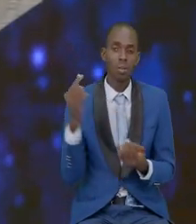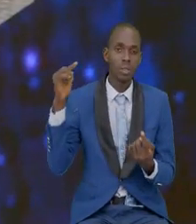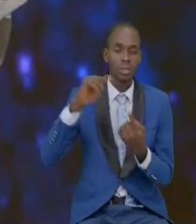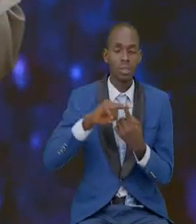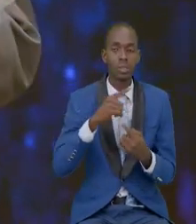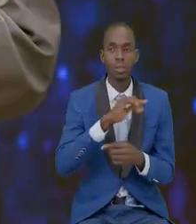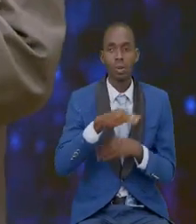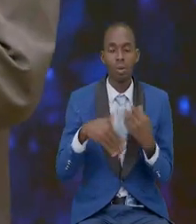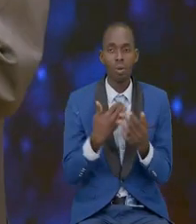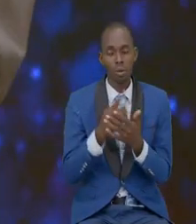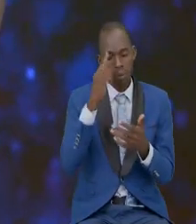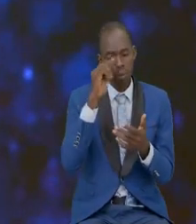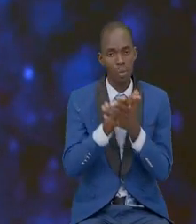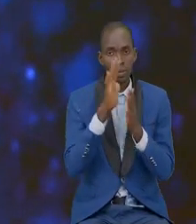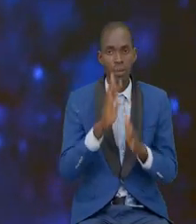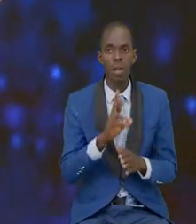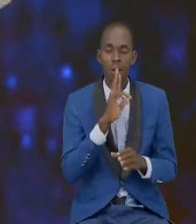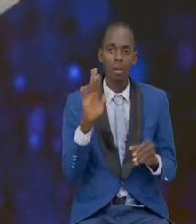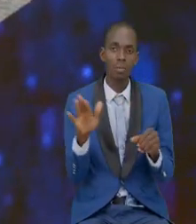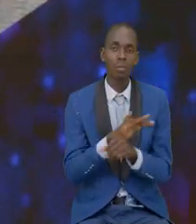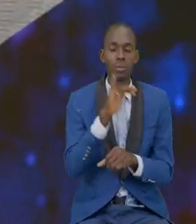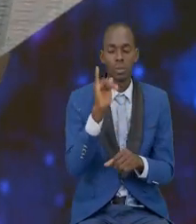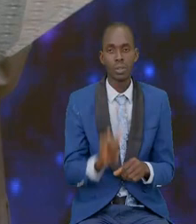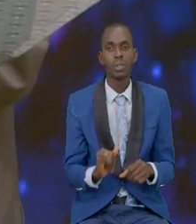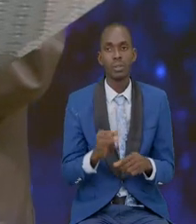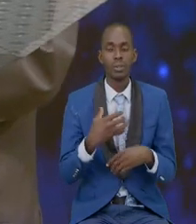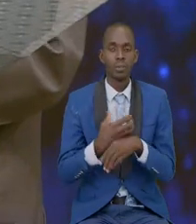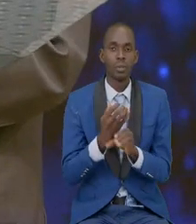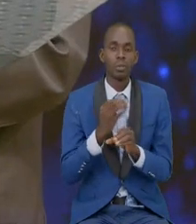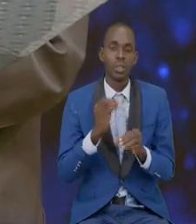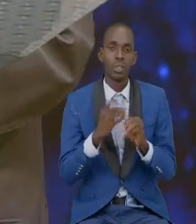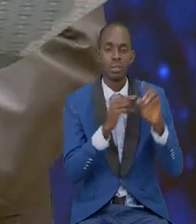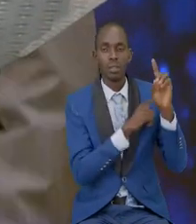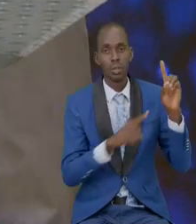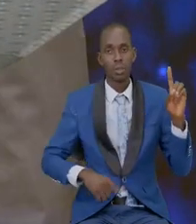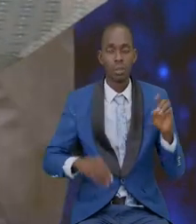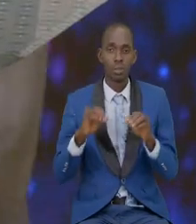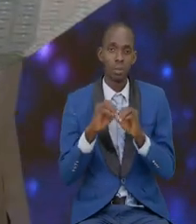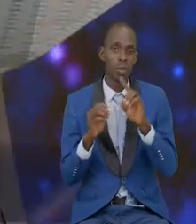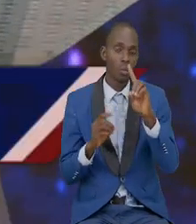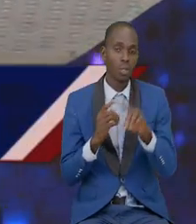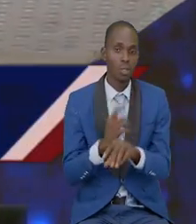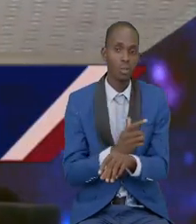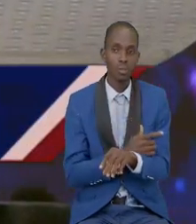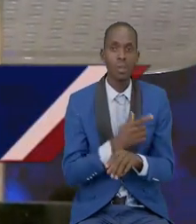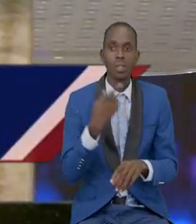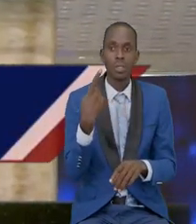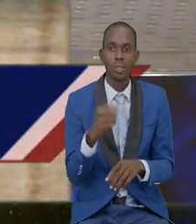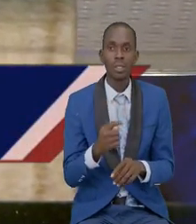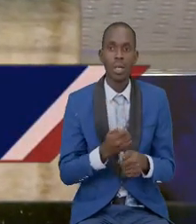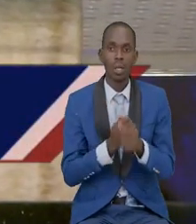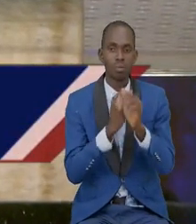fully formed in the Lord. Three things we're looking at. Number one, the apostle received as